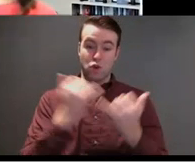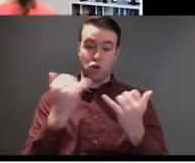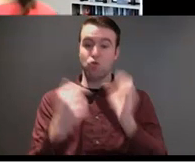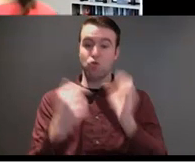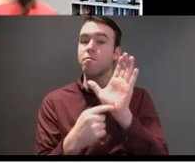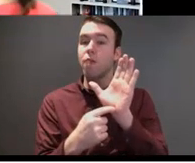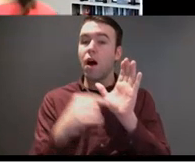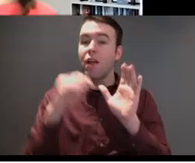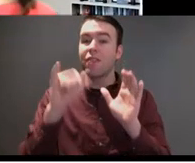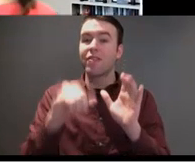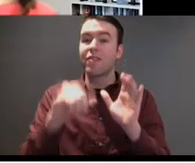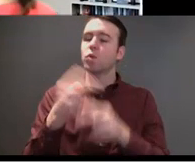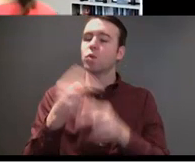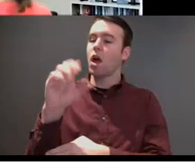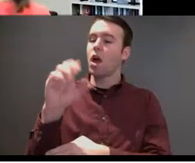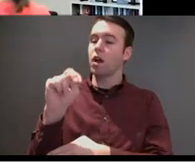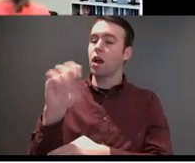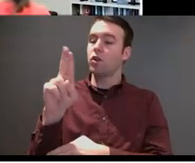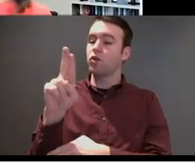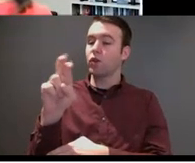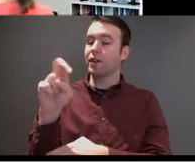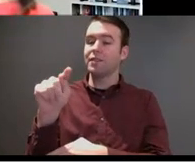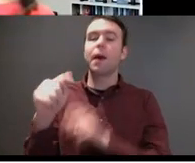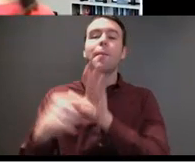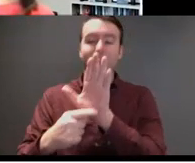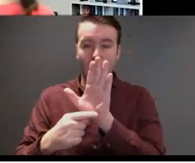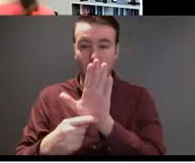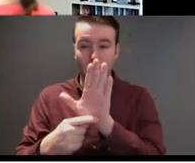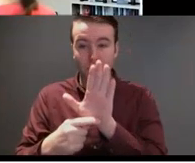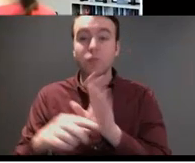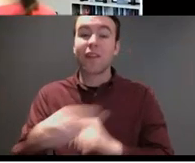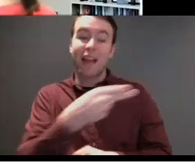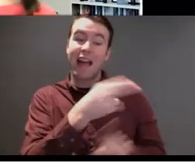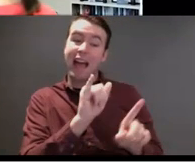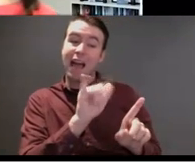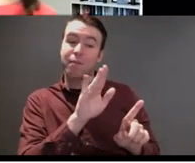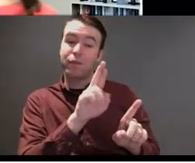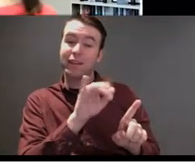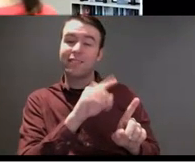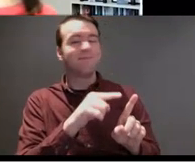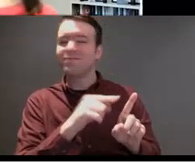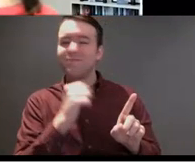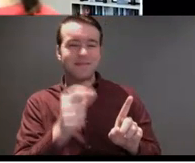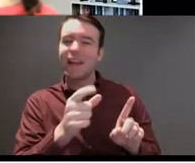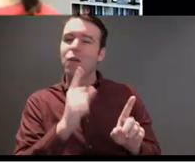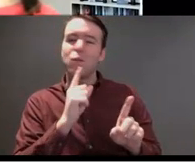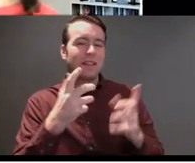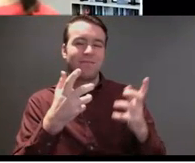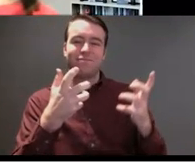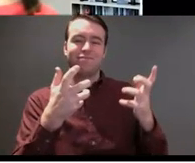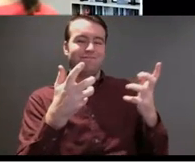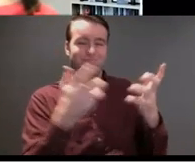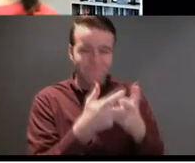which is the concurrent model. So the hybrid models that were out there just didn't lend to that time,